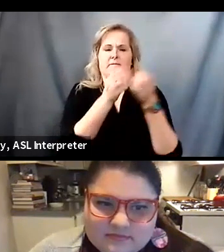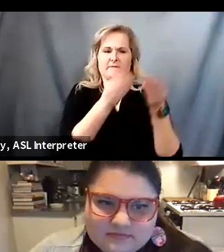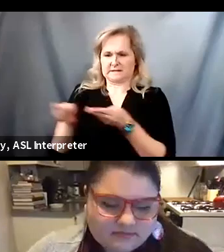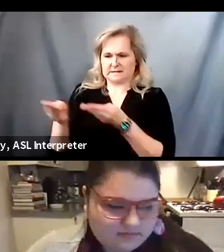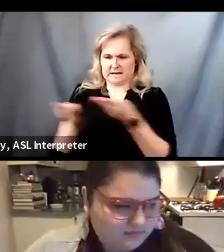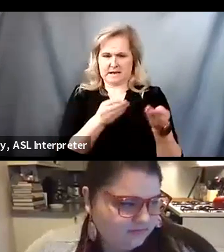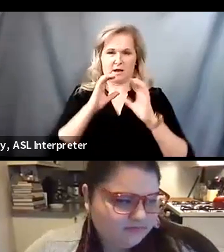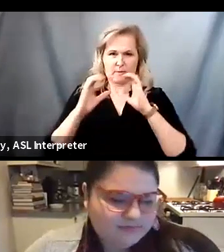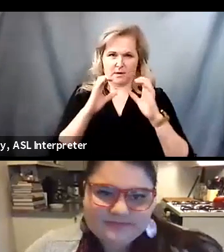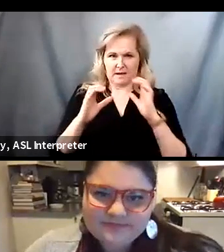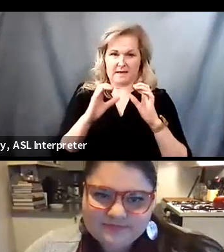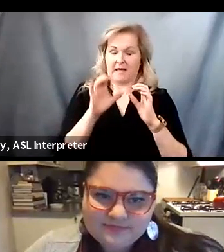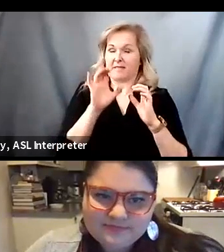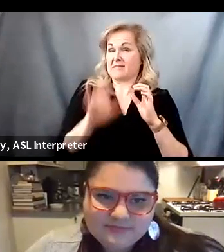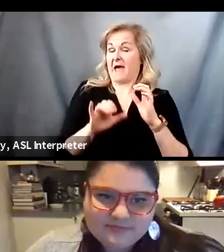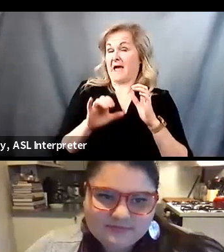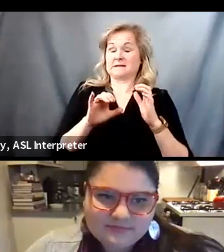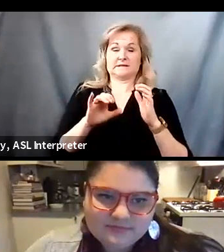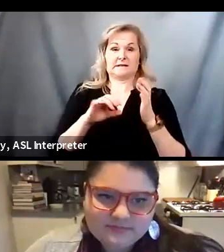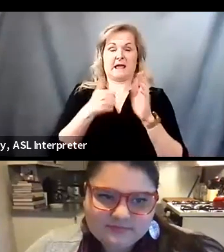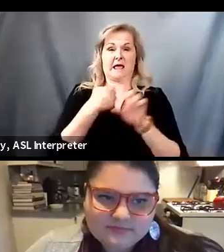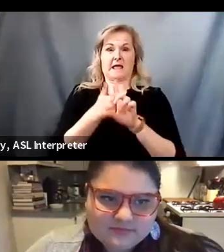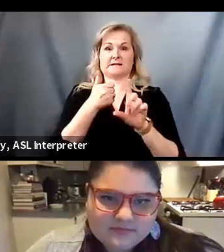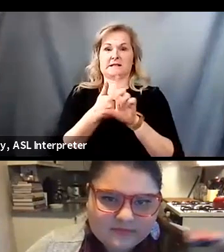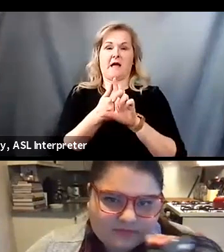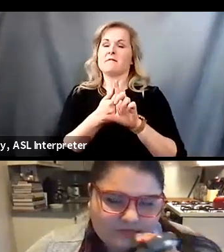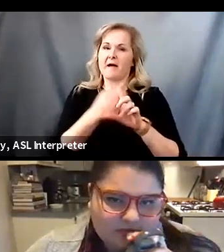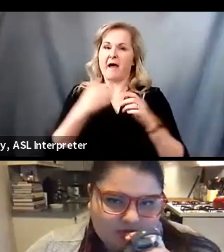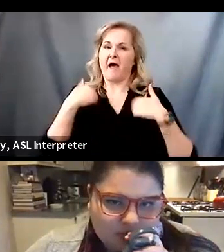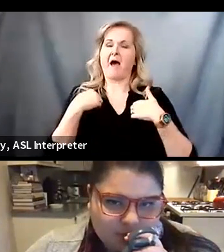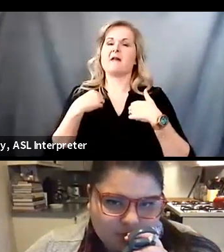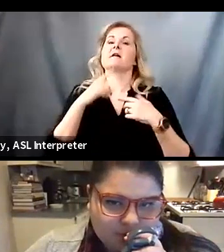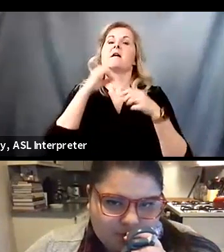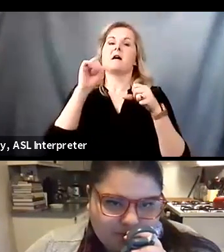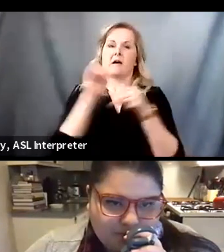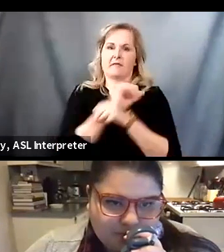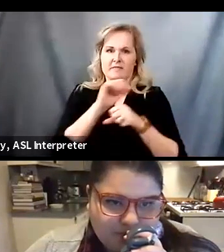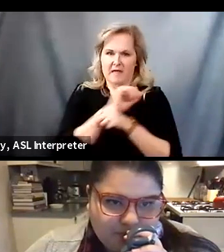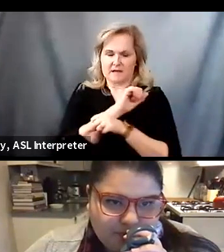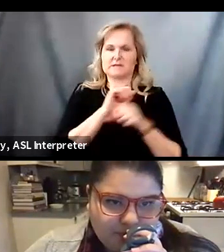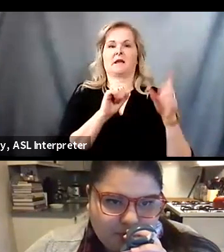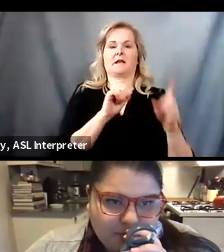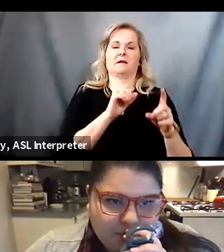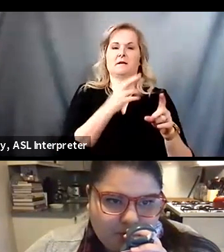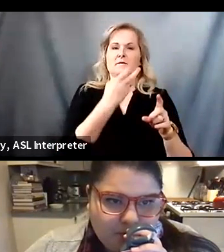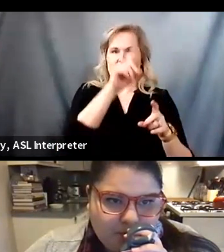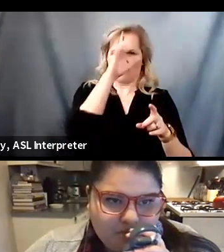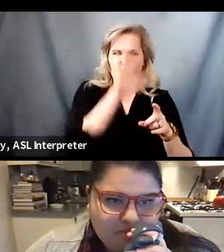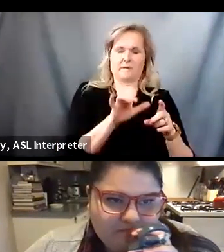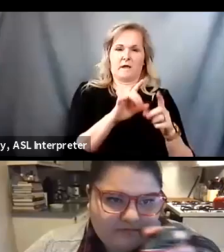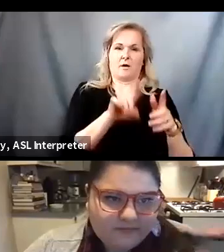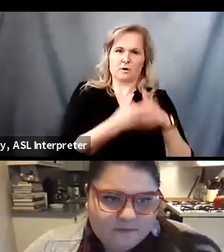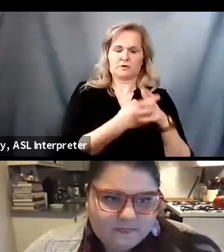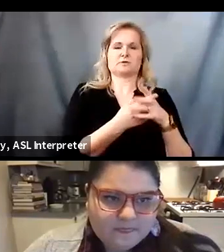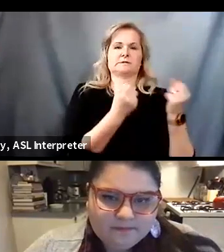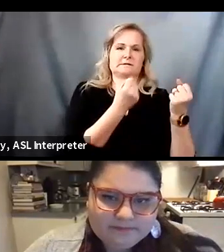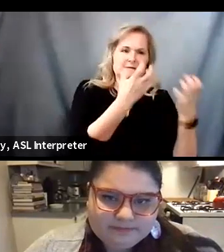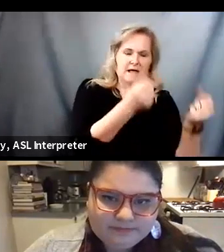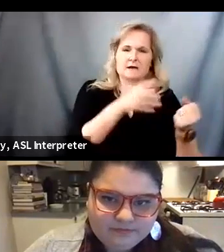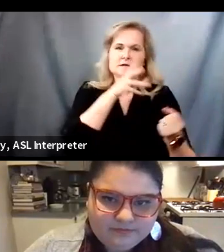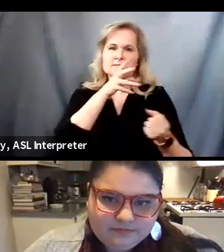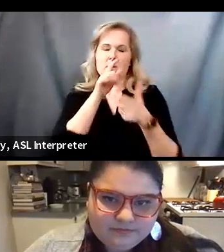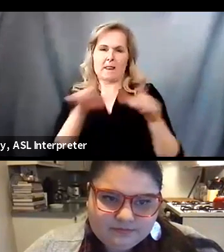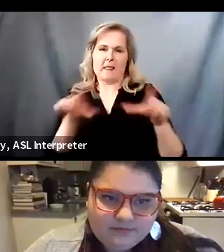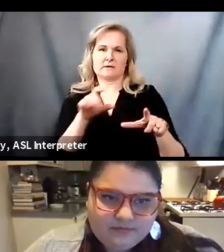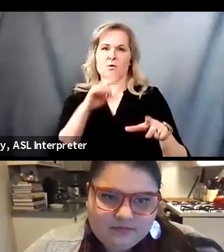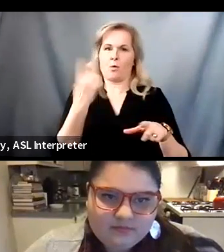communication and does not constitute an authentic record of the original signed and or spoken language. Only the original signed